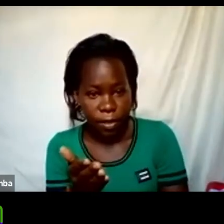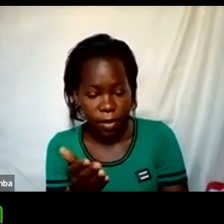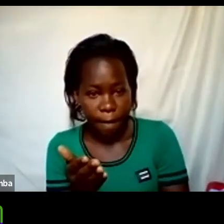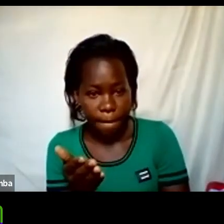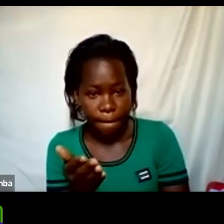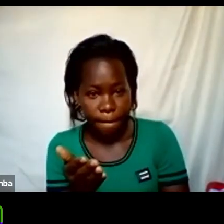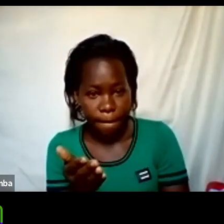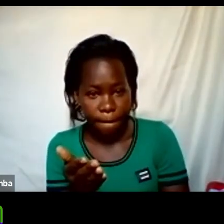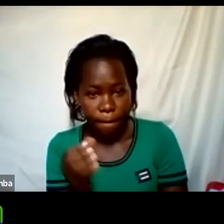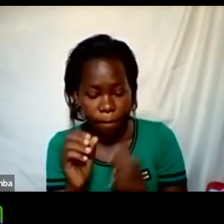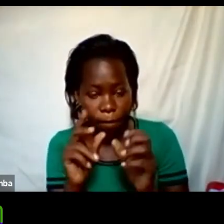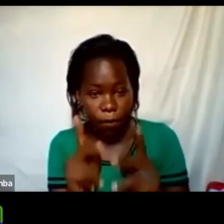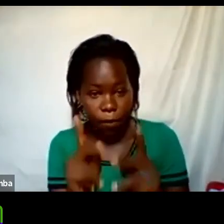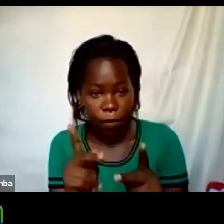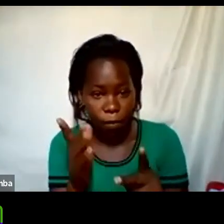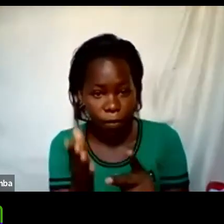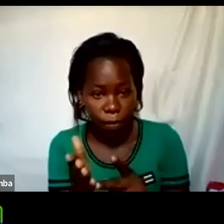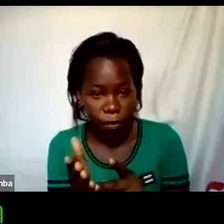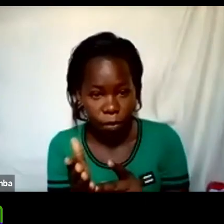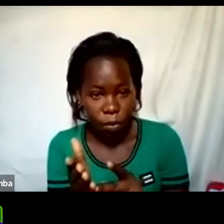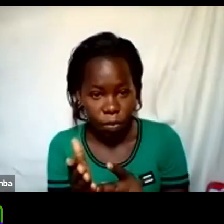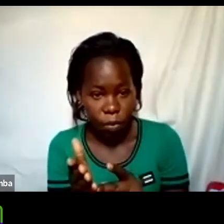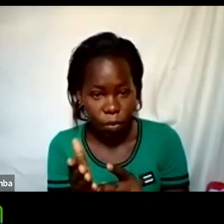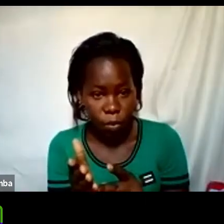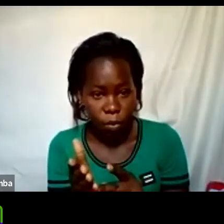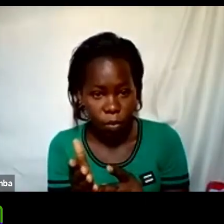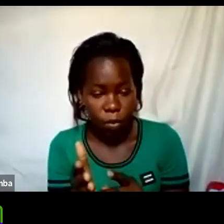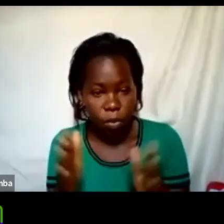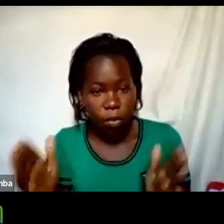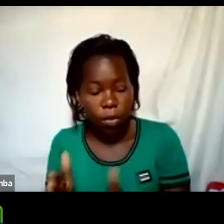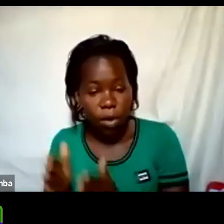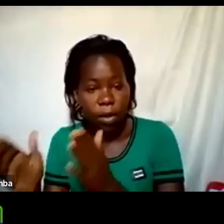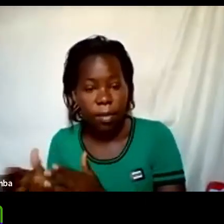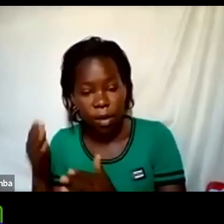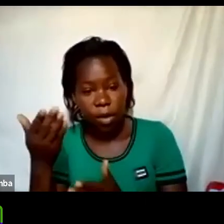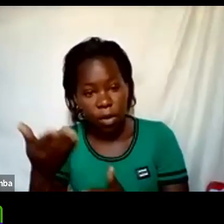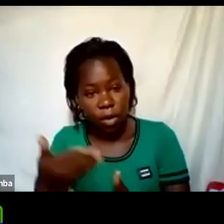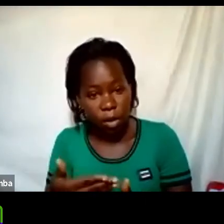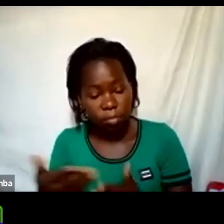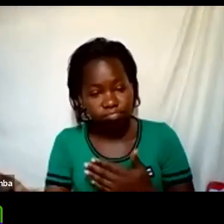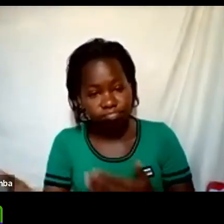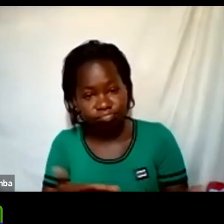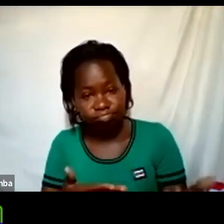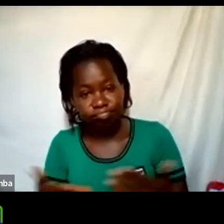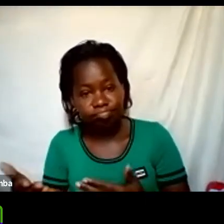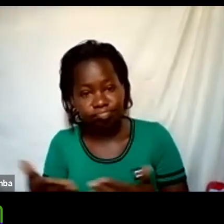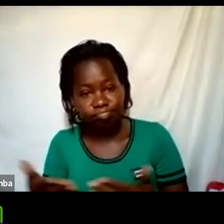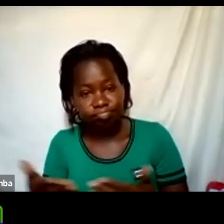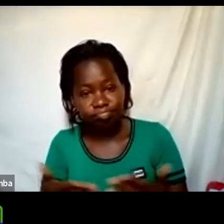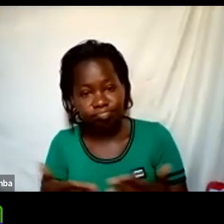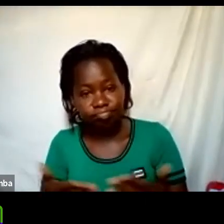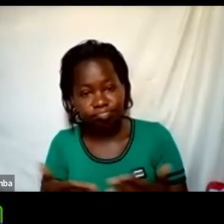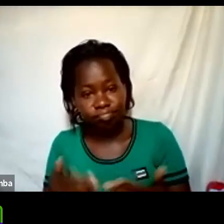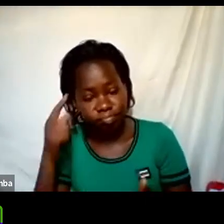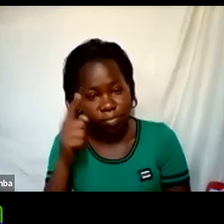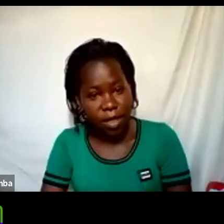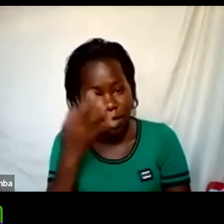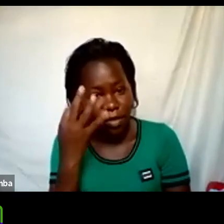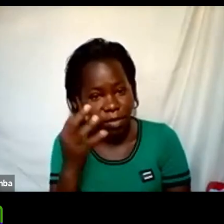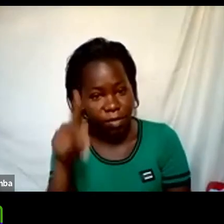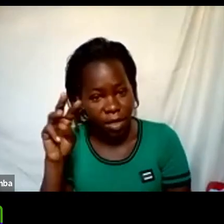Yes, we are planning actually to have a session on intellectual property today at about 3 p.m. I beg your pardon. Sorry, thank you very